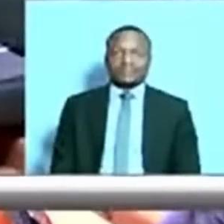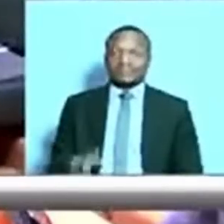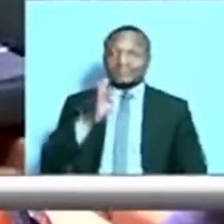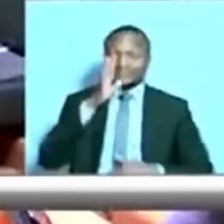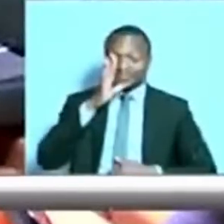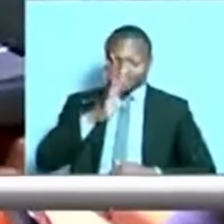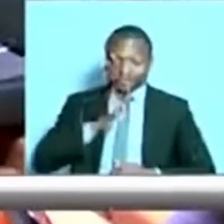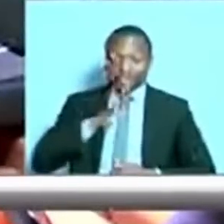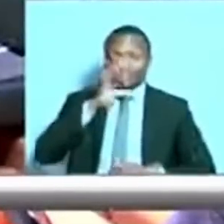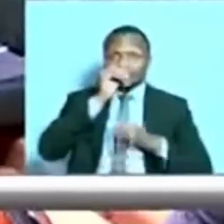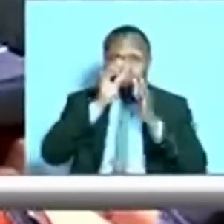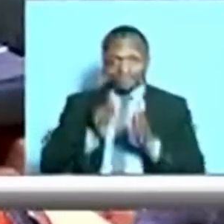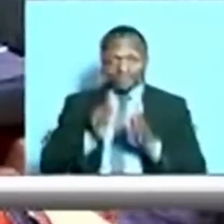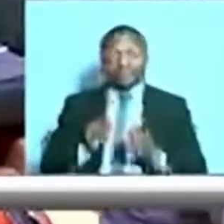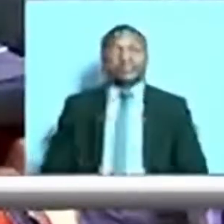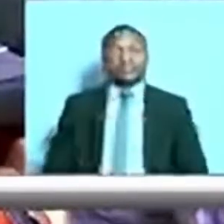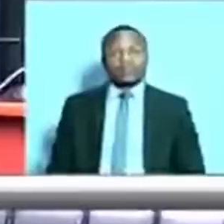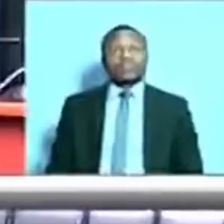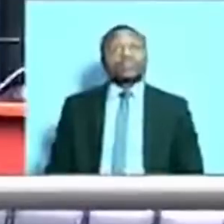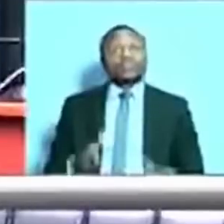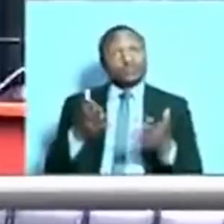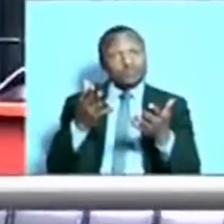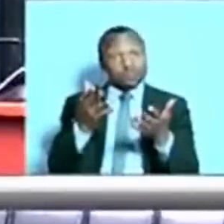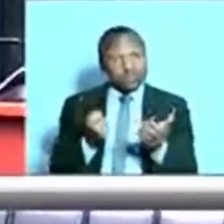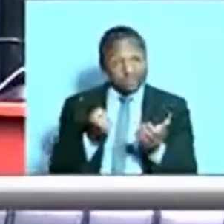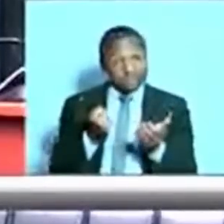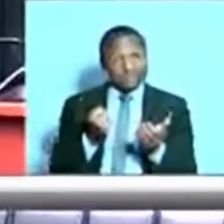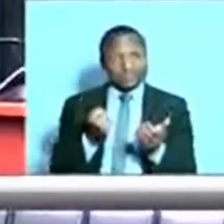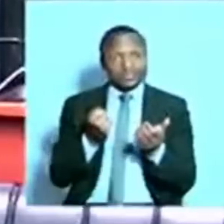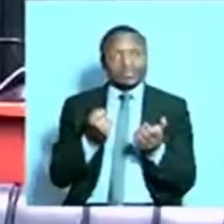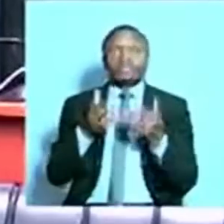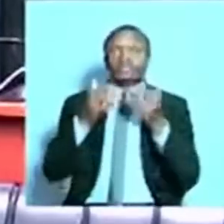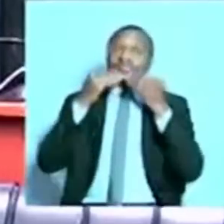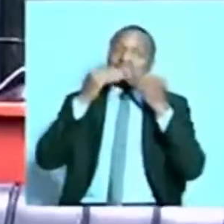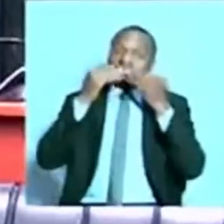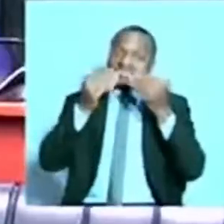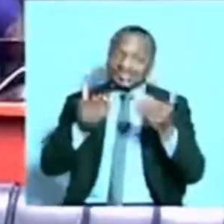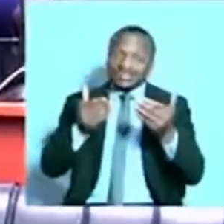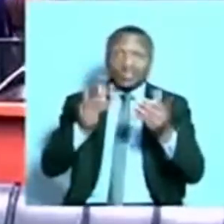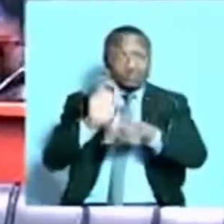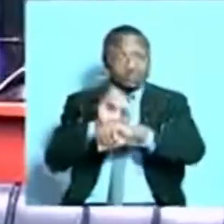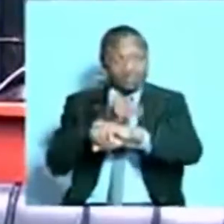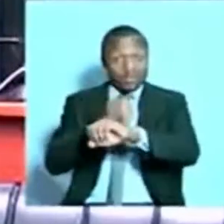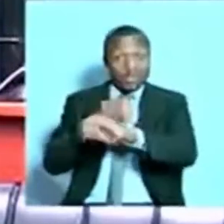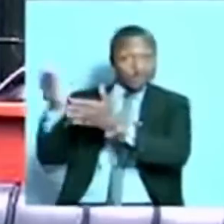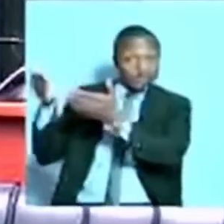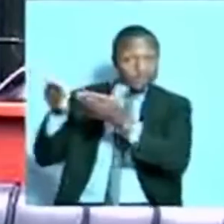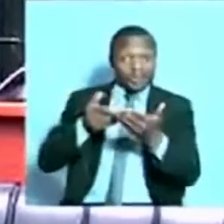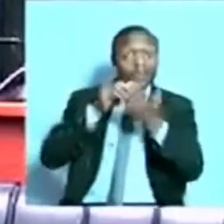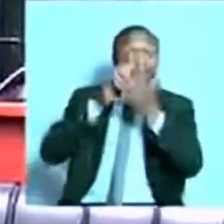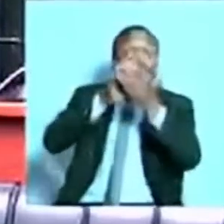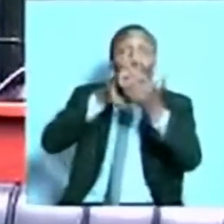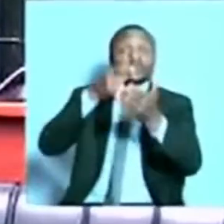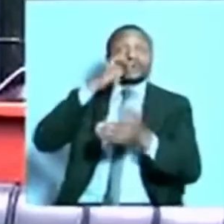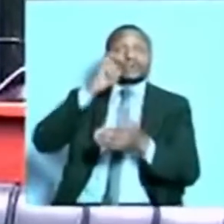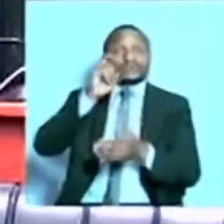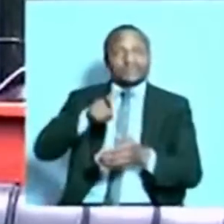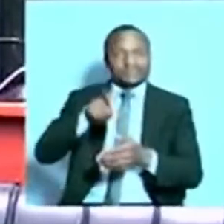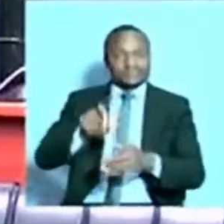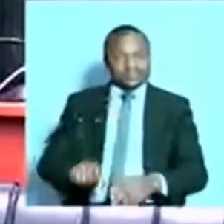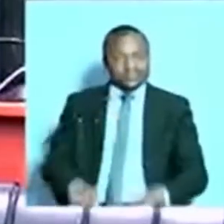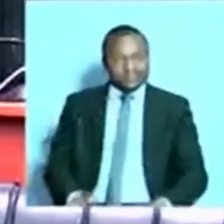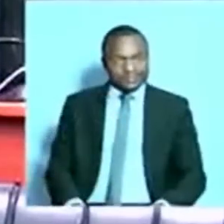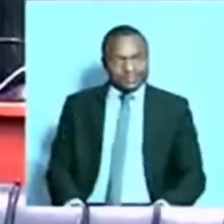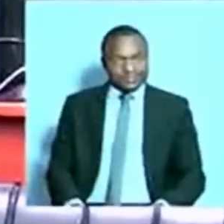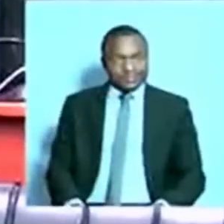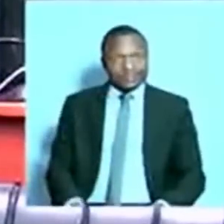Madam Speaker, I would like to appreciate the opportunity to raise a point of order on